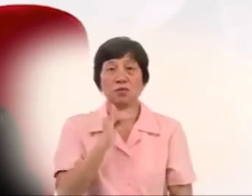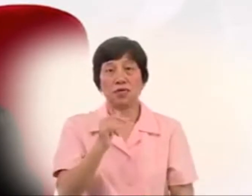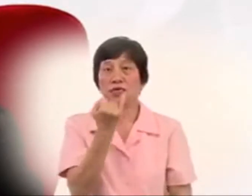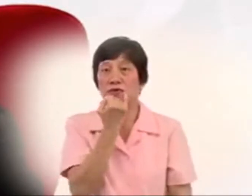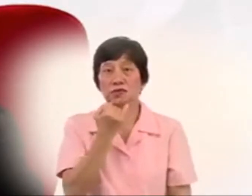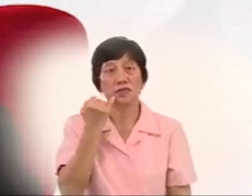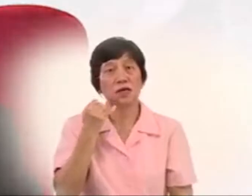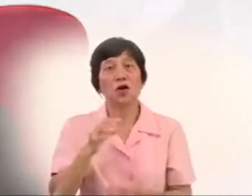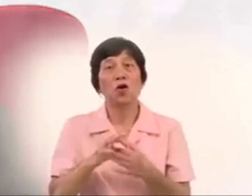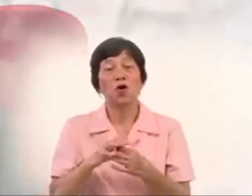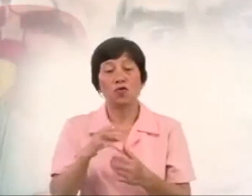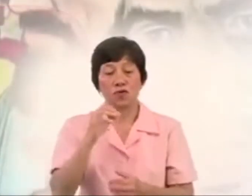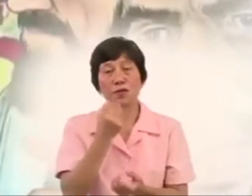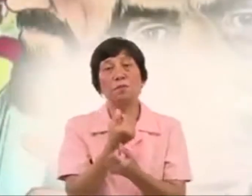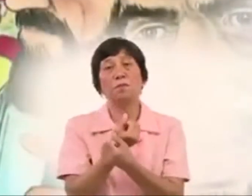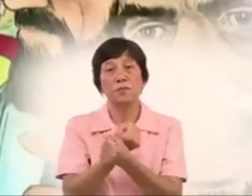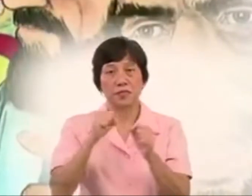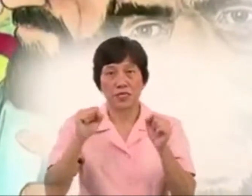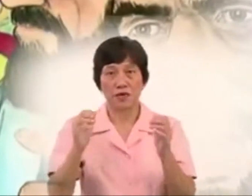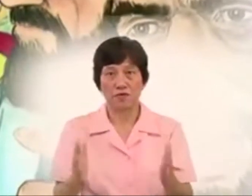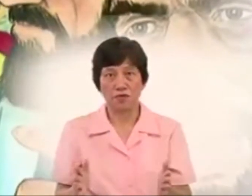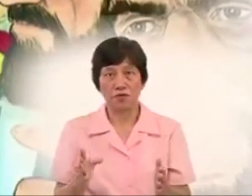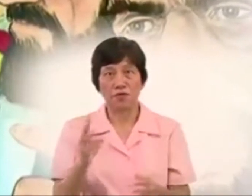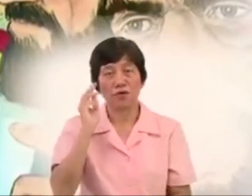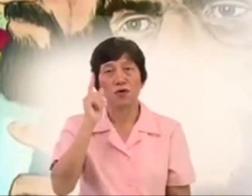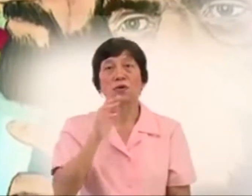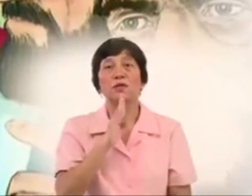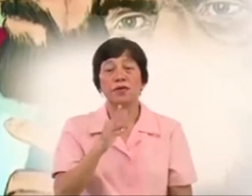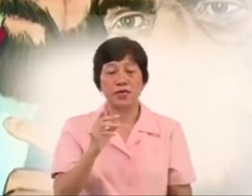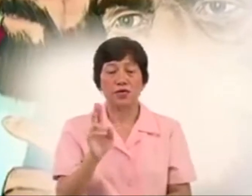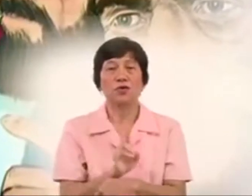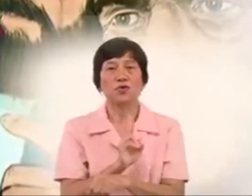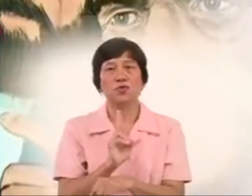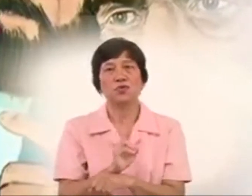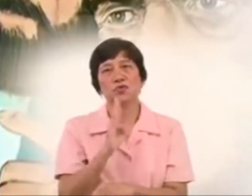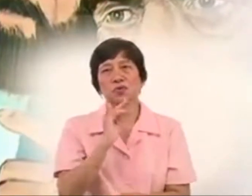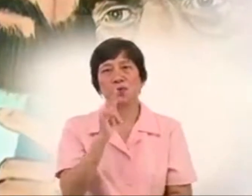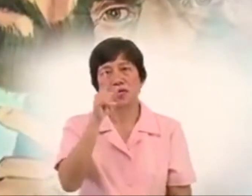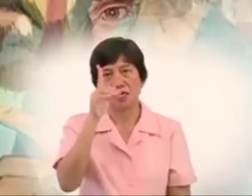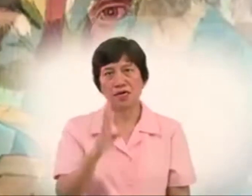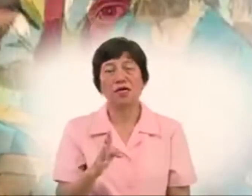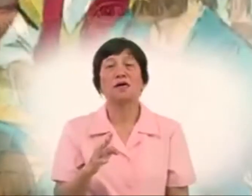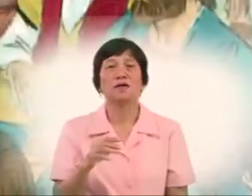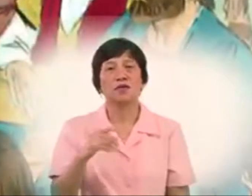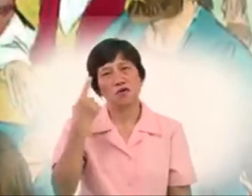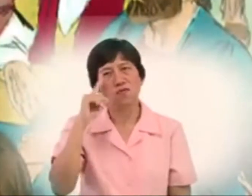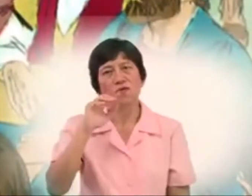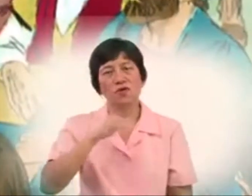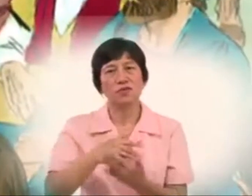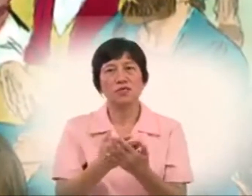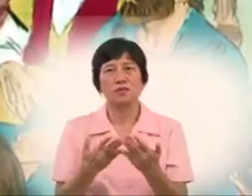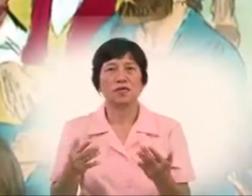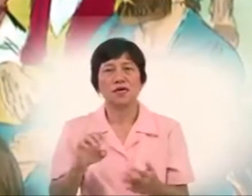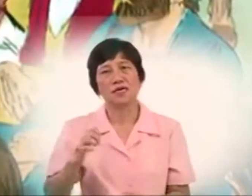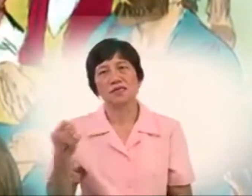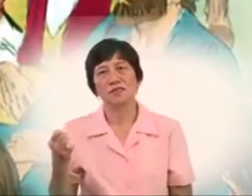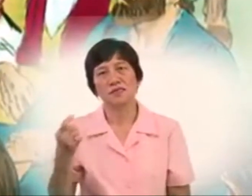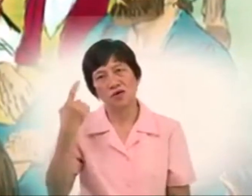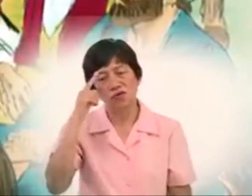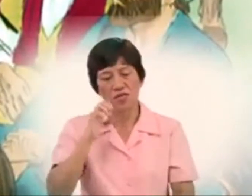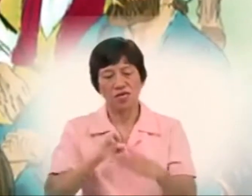of the Messiah will be used by God for something else, for the entry of